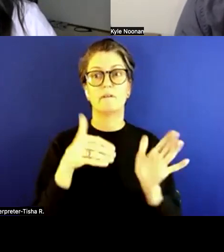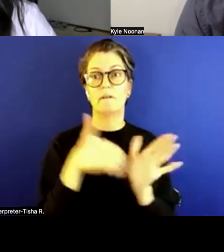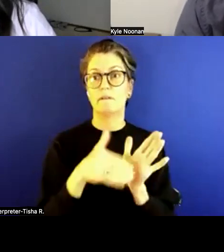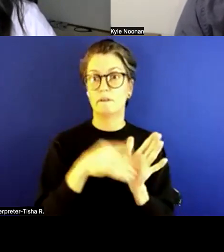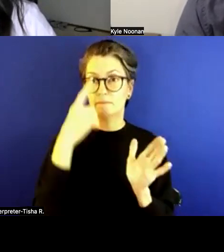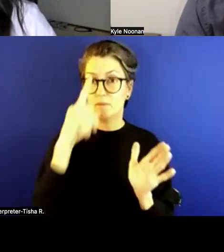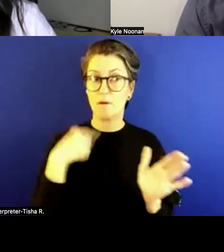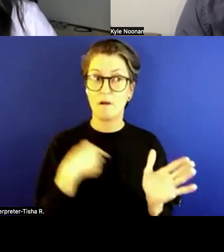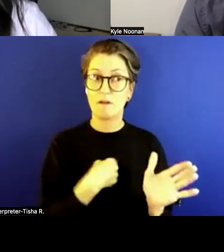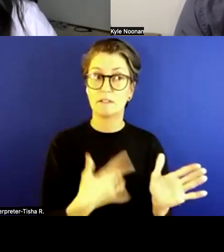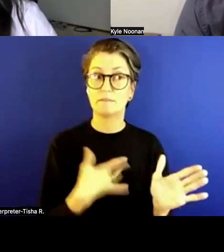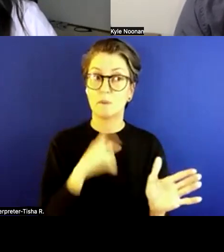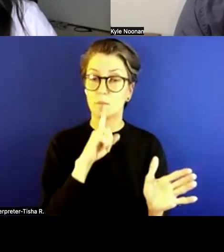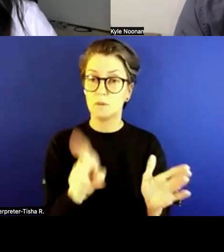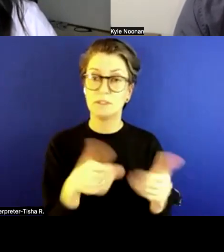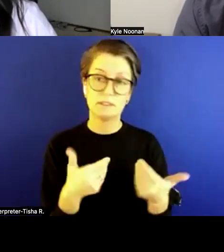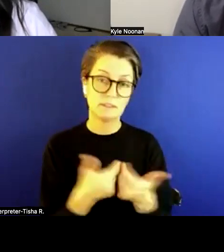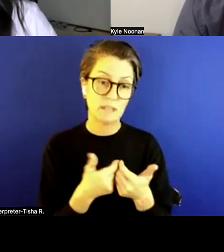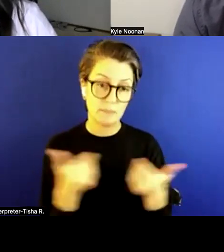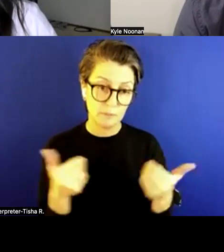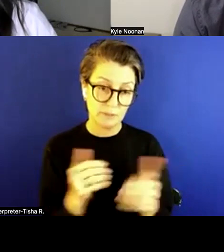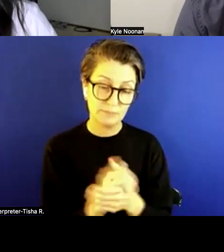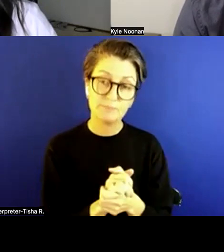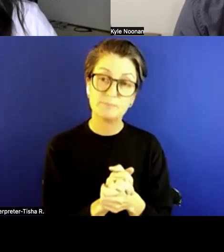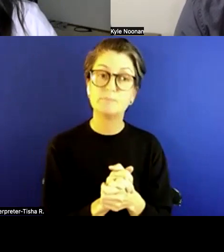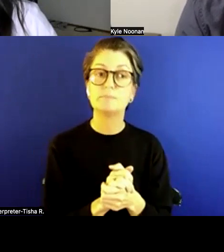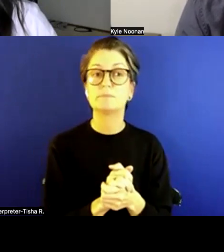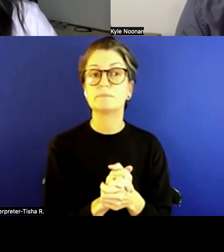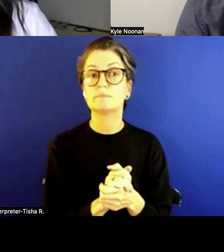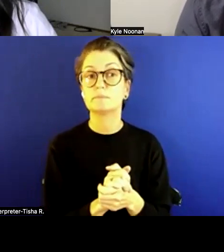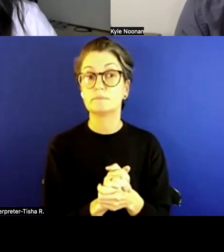so separate. I think that